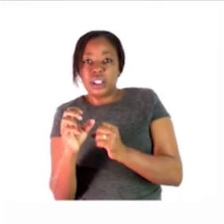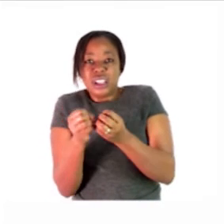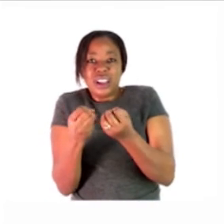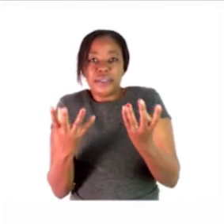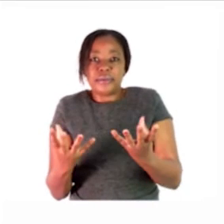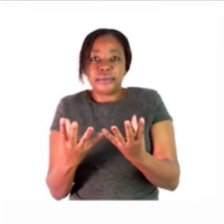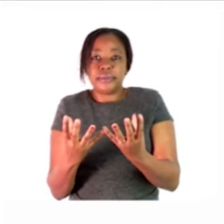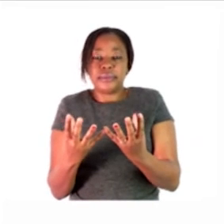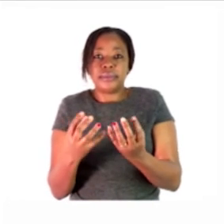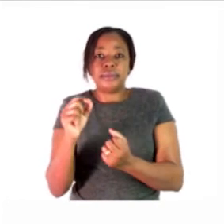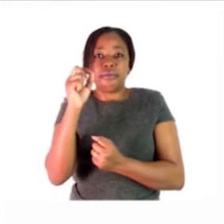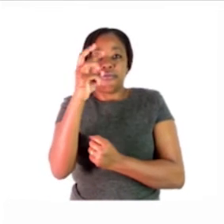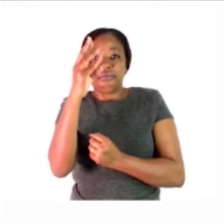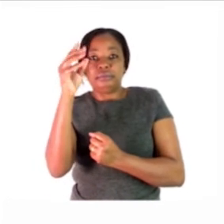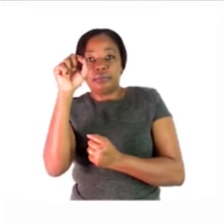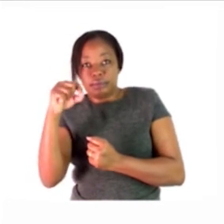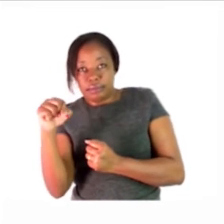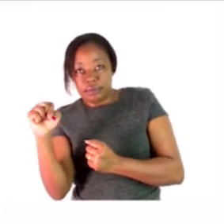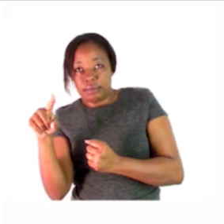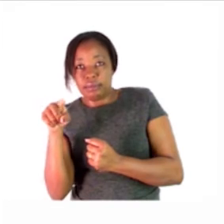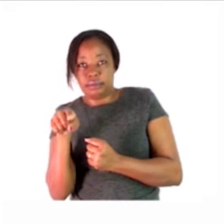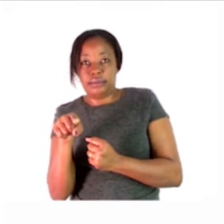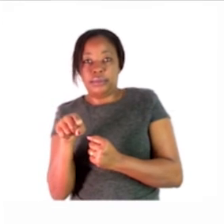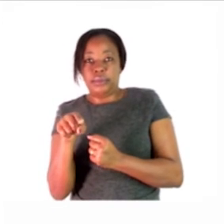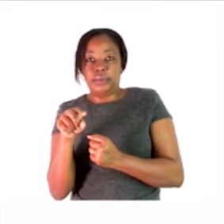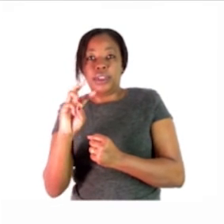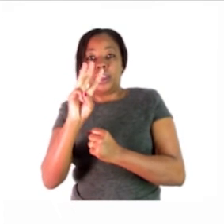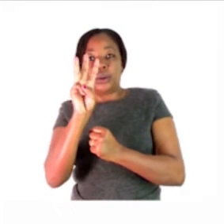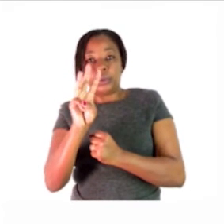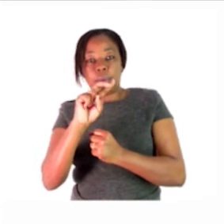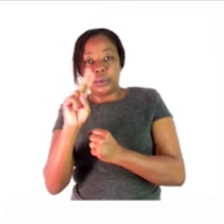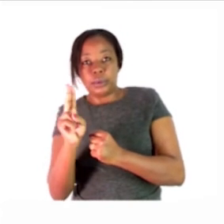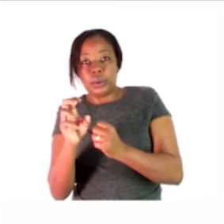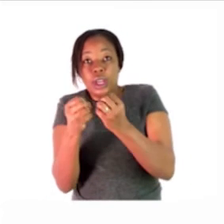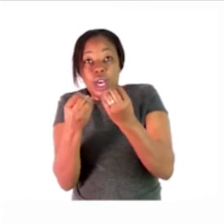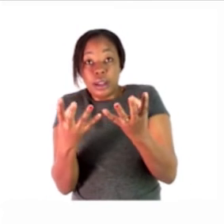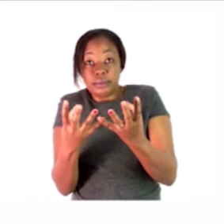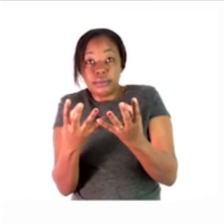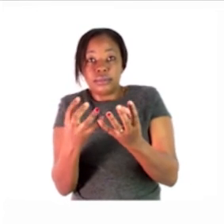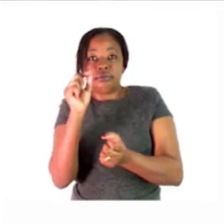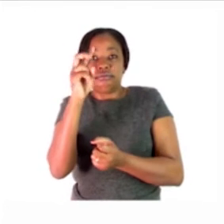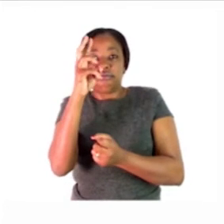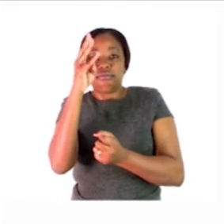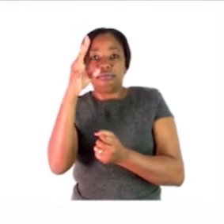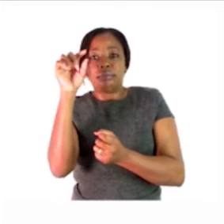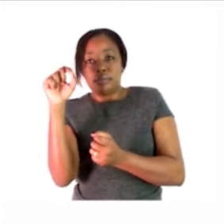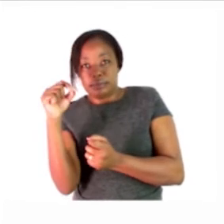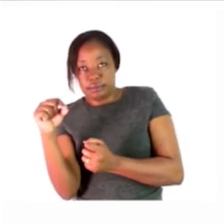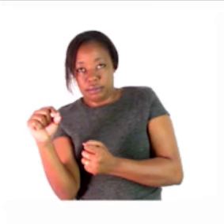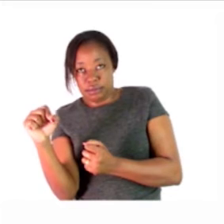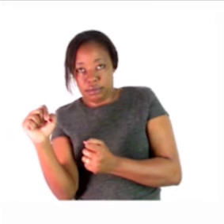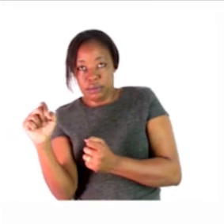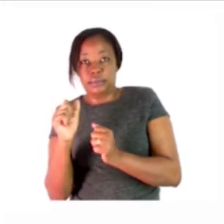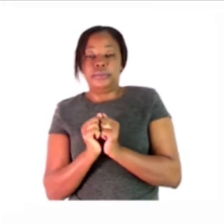follows under. Which digraph did you find the most of? Which digraph did you find